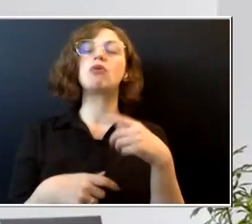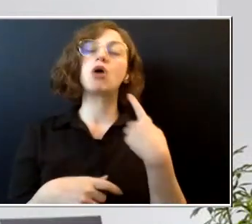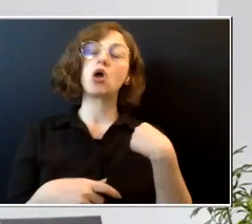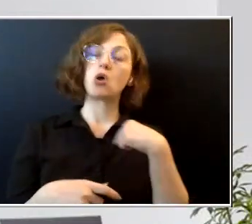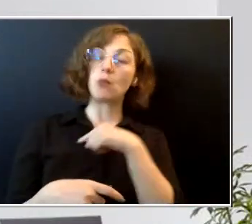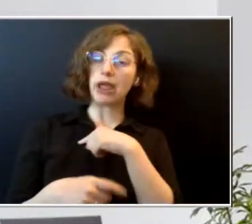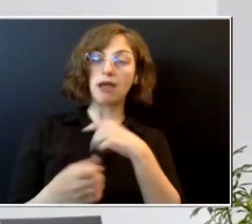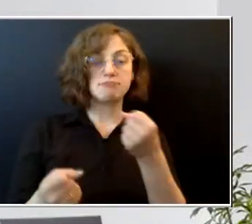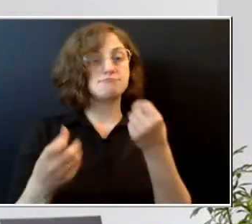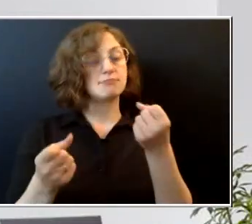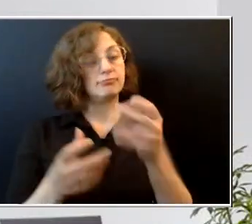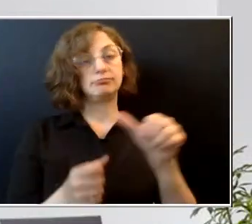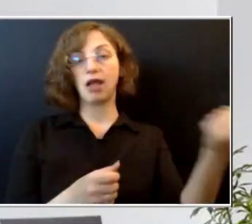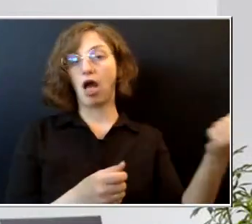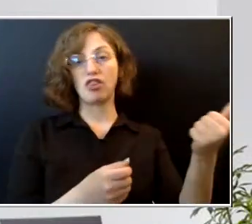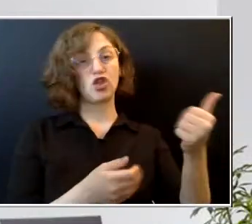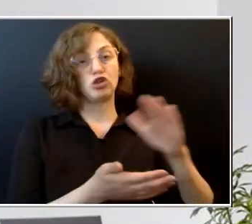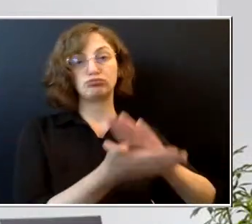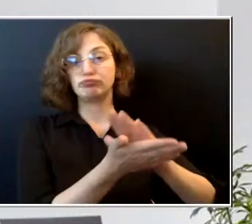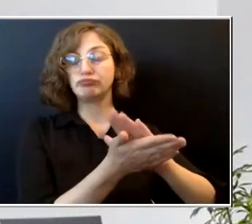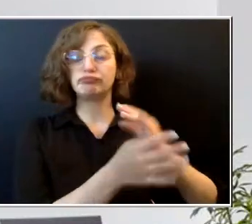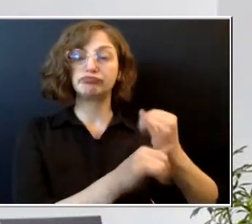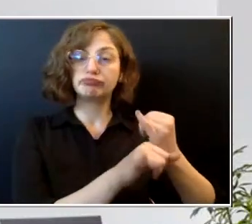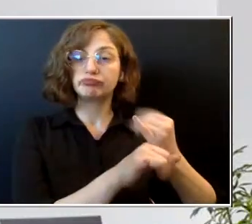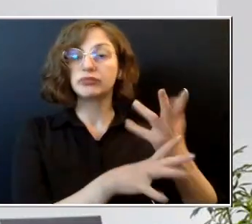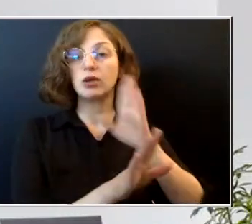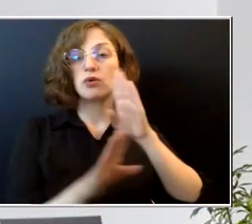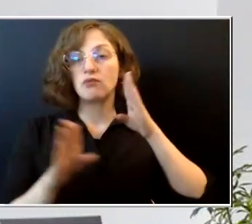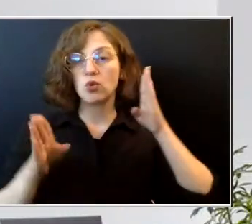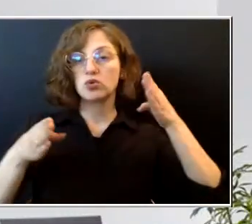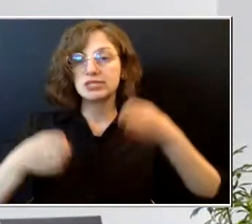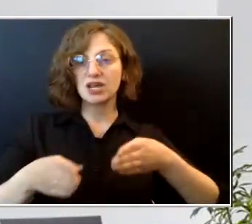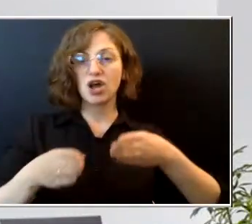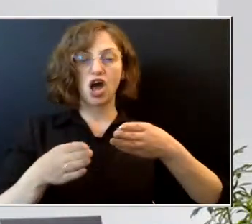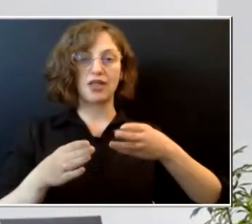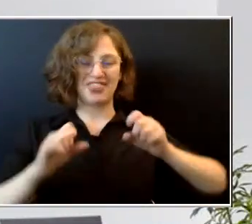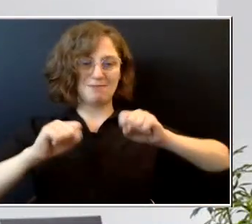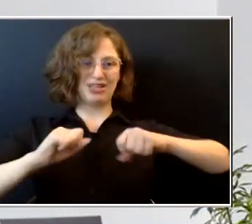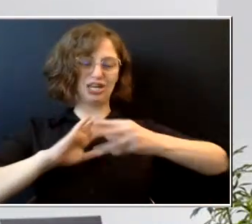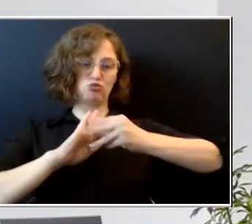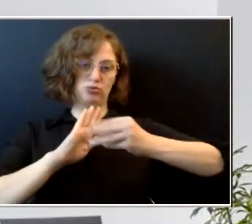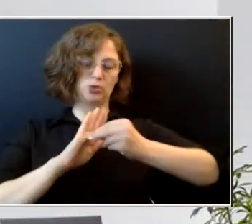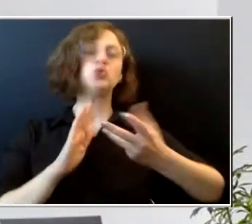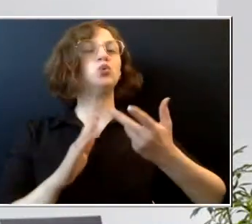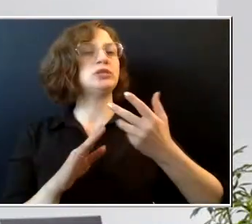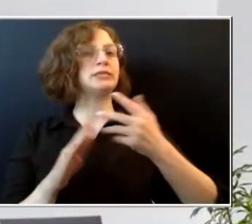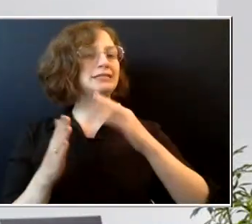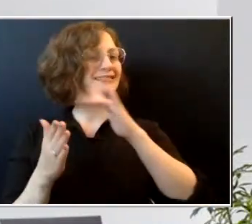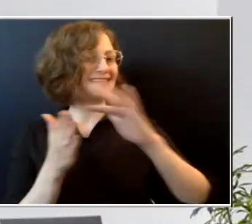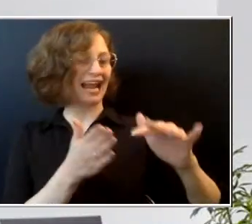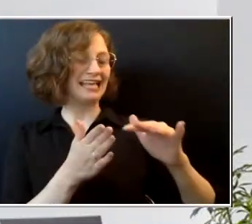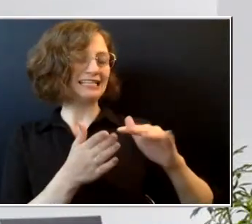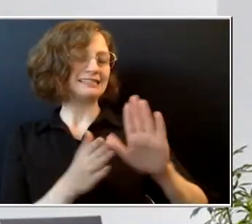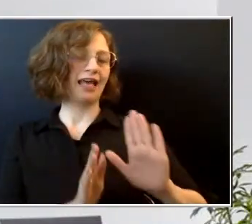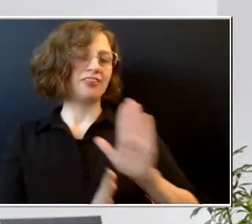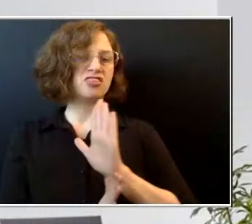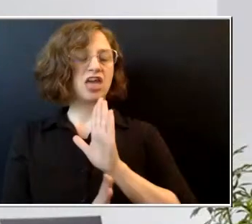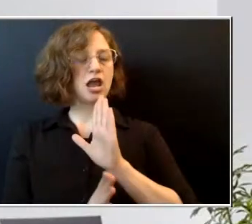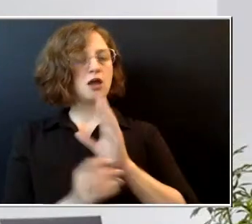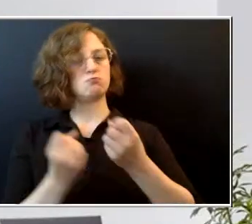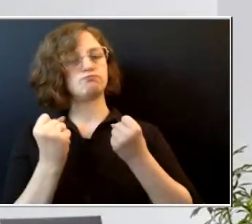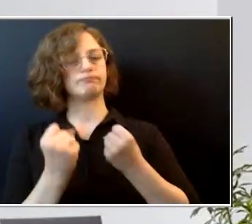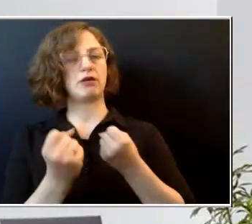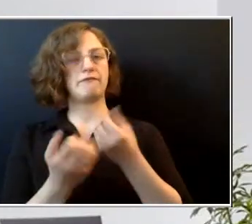institutions are focusing on reproducibility and validity of studies. We actually have courses that we teach